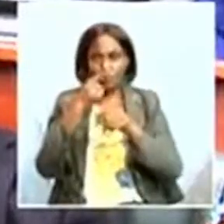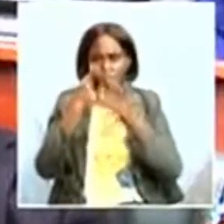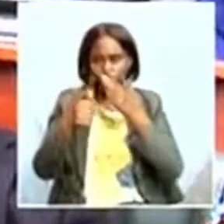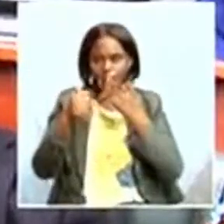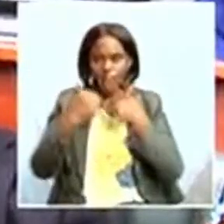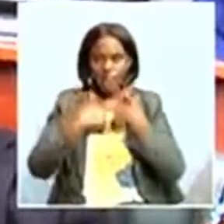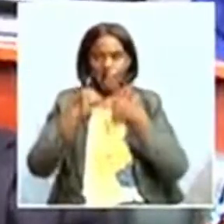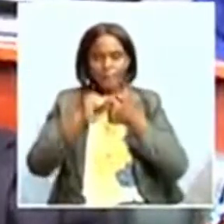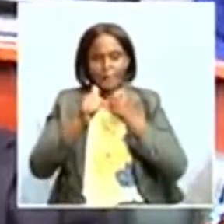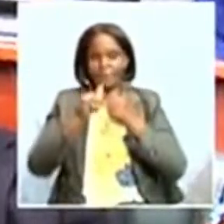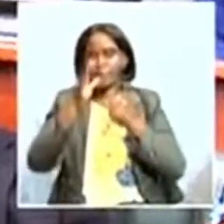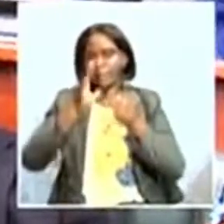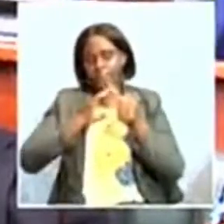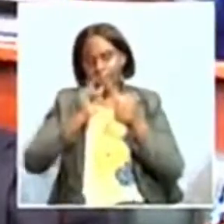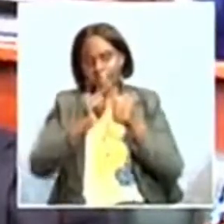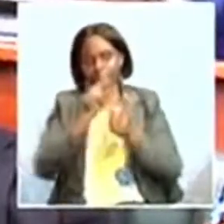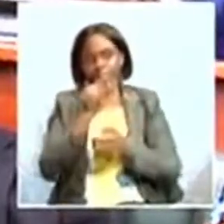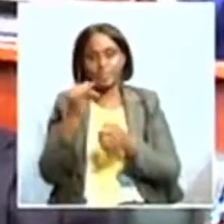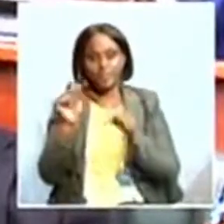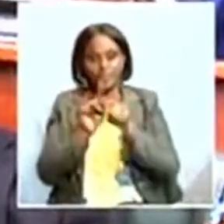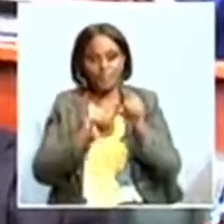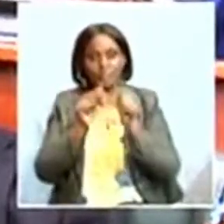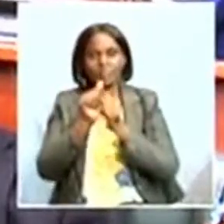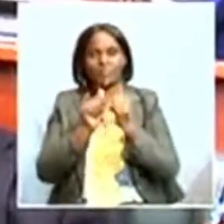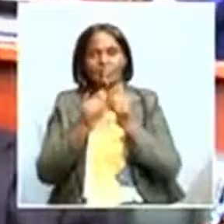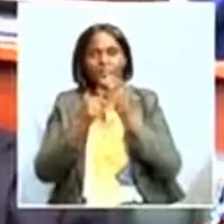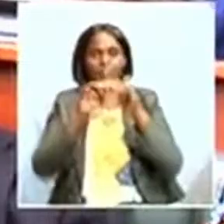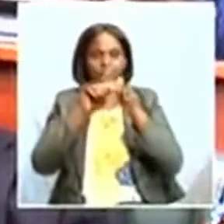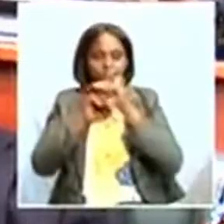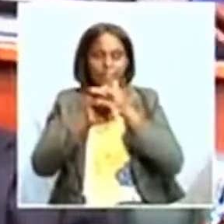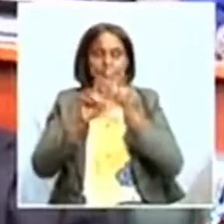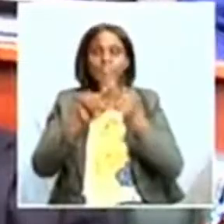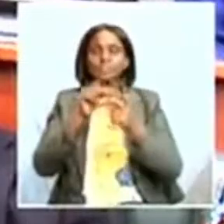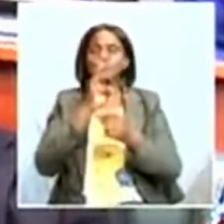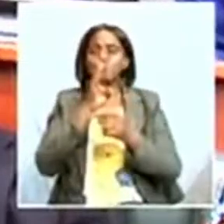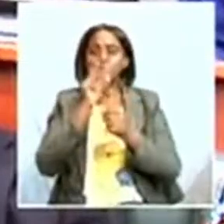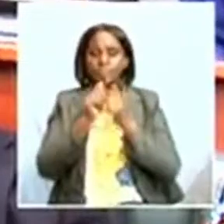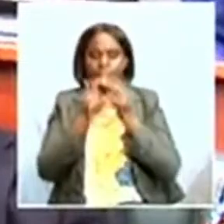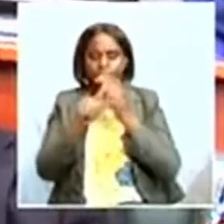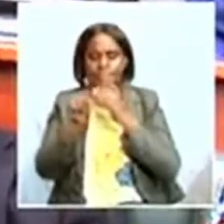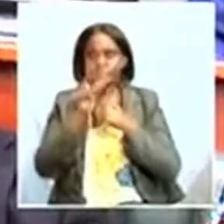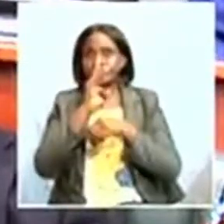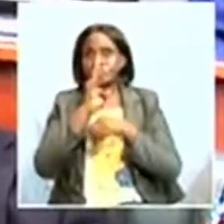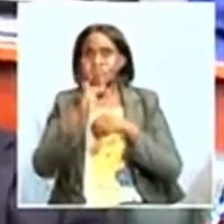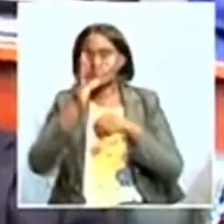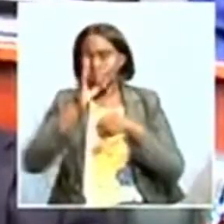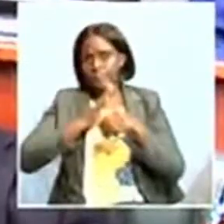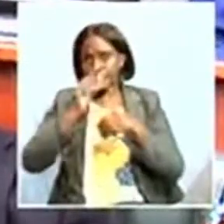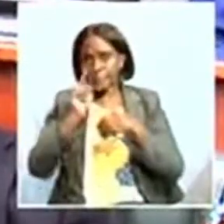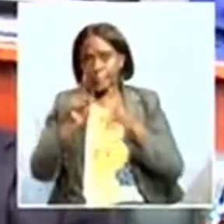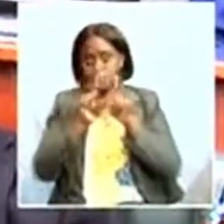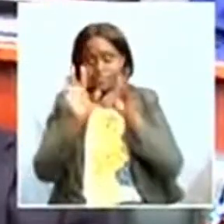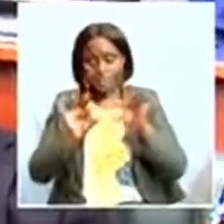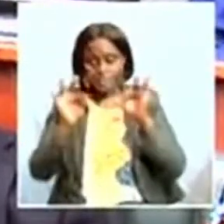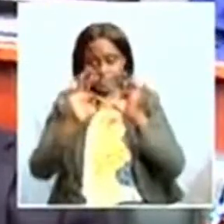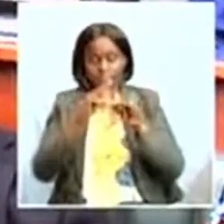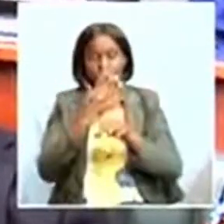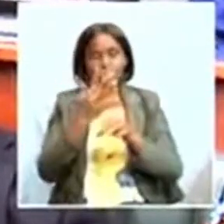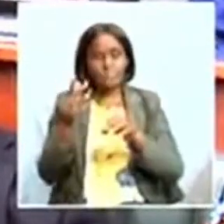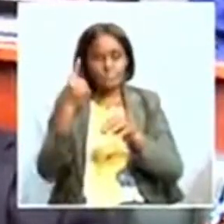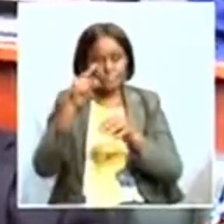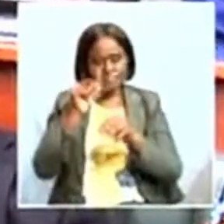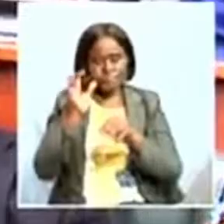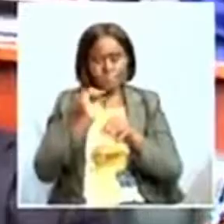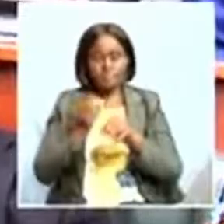affected. Madam Speaker, this issue is about access to water, which water, Madam Speaker, is a very essential commodity for